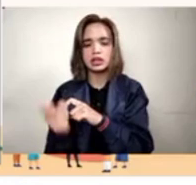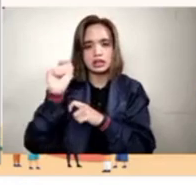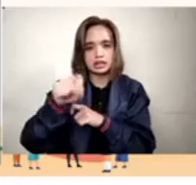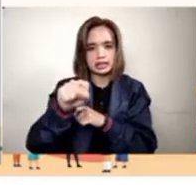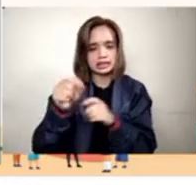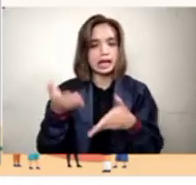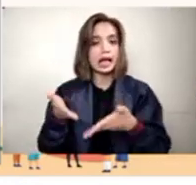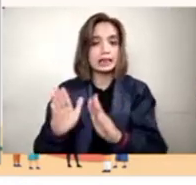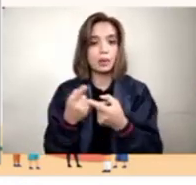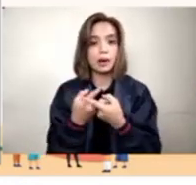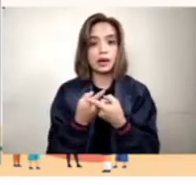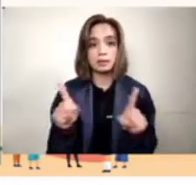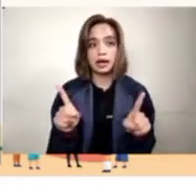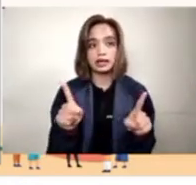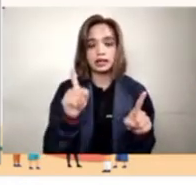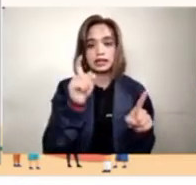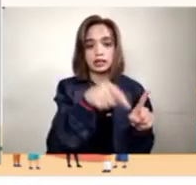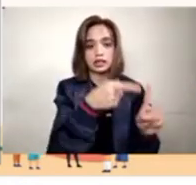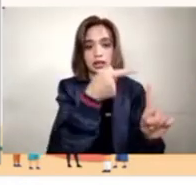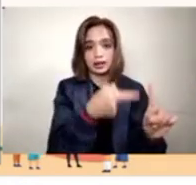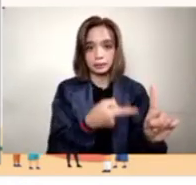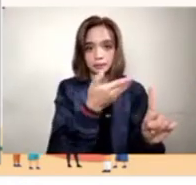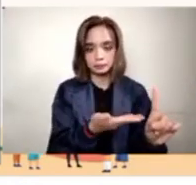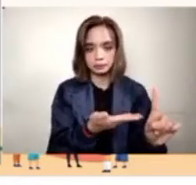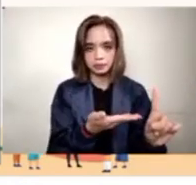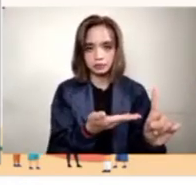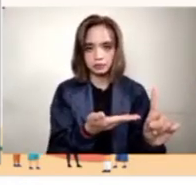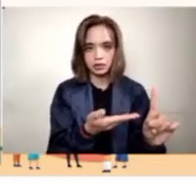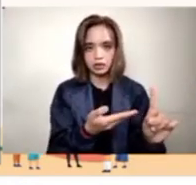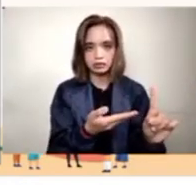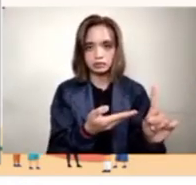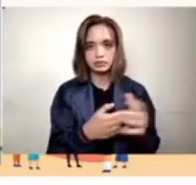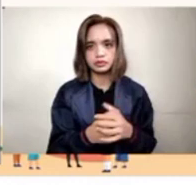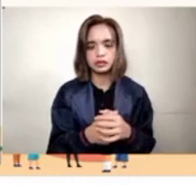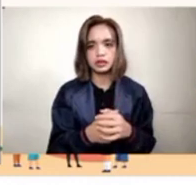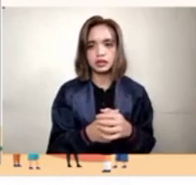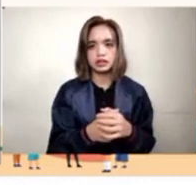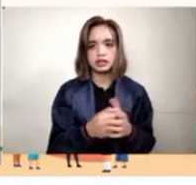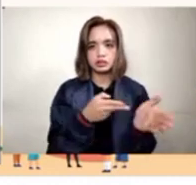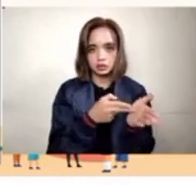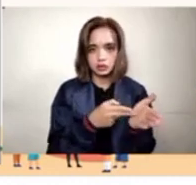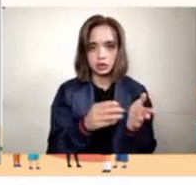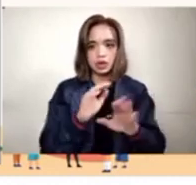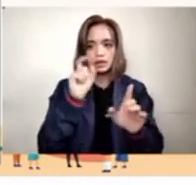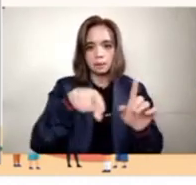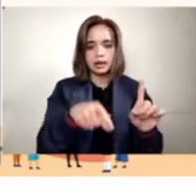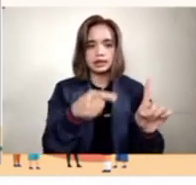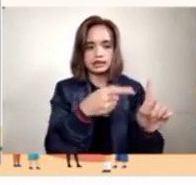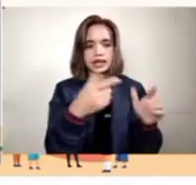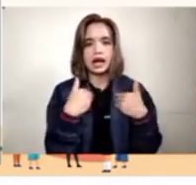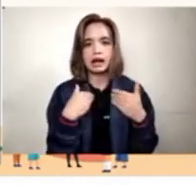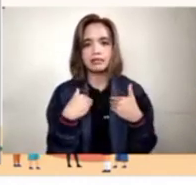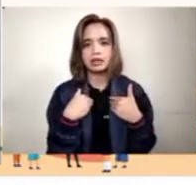vice versa shall be allowed, provided that the individual seeking changes in